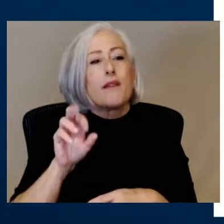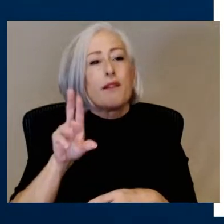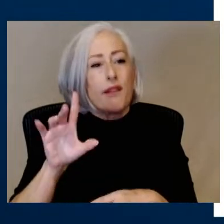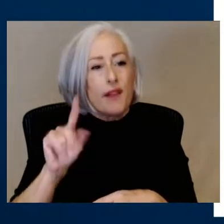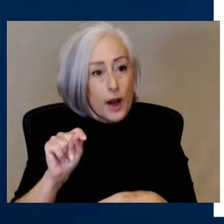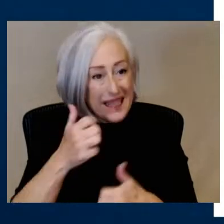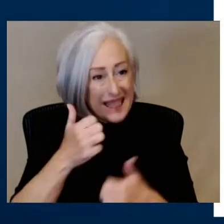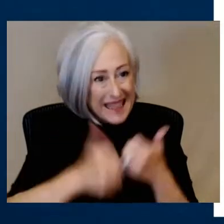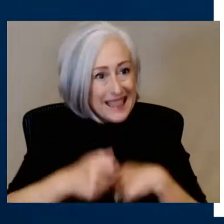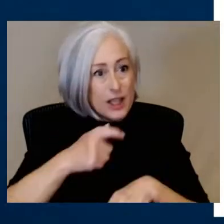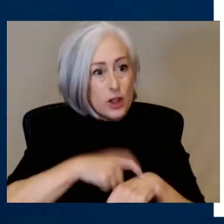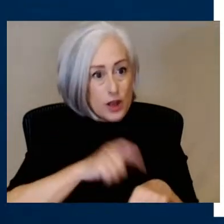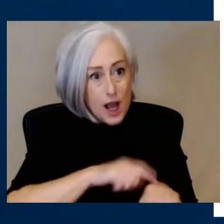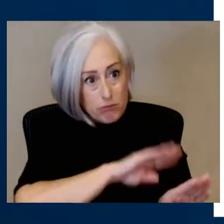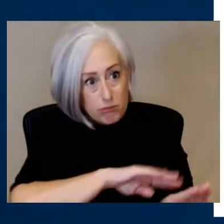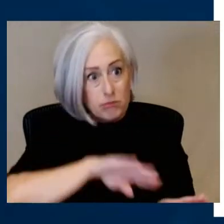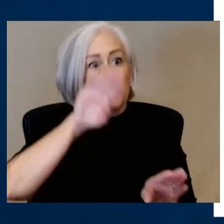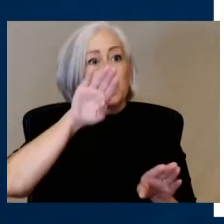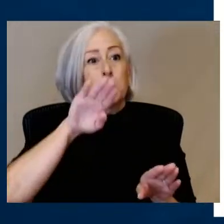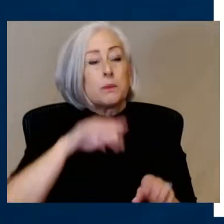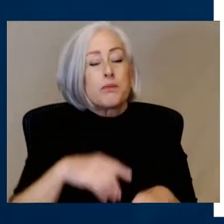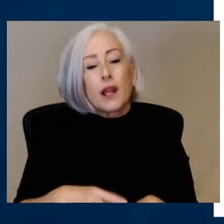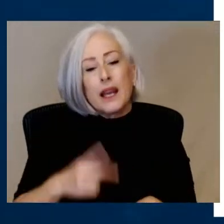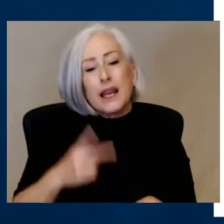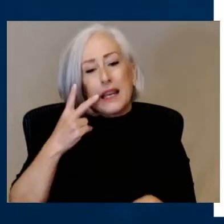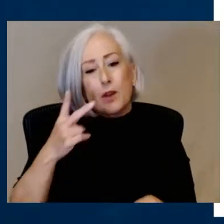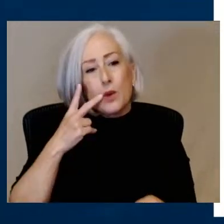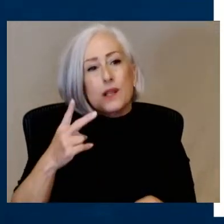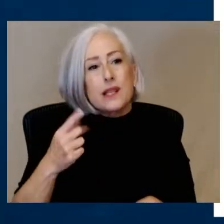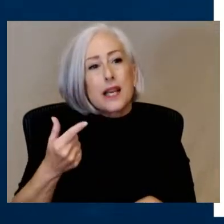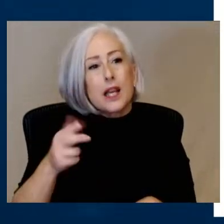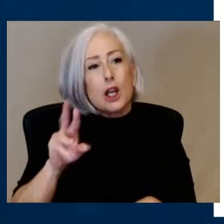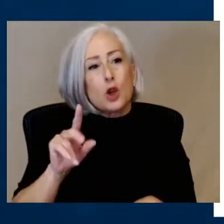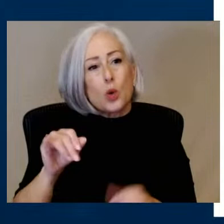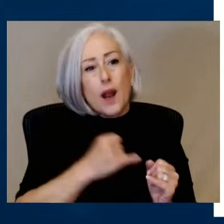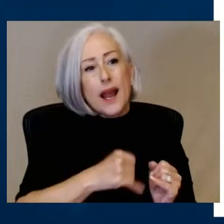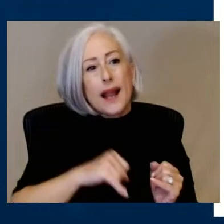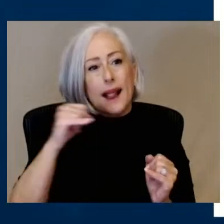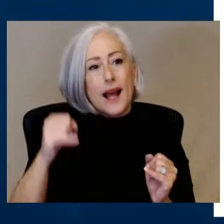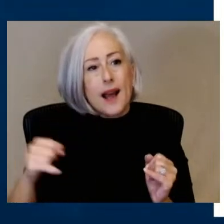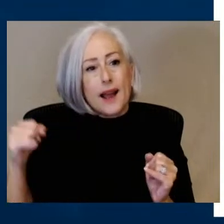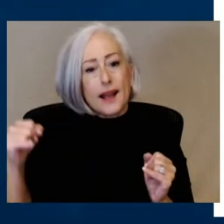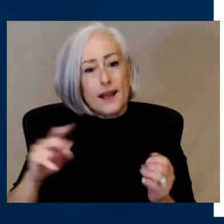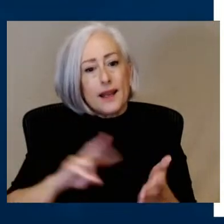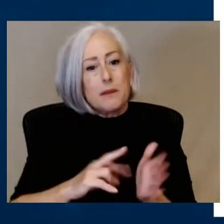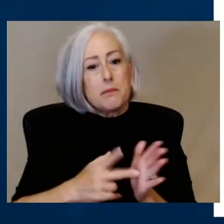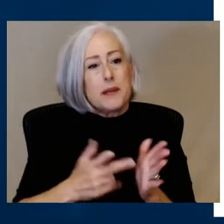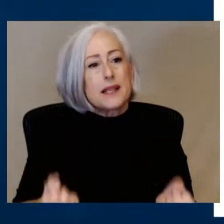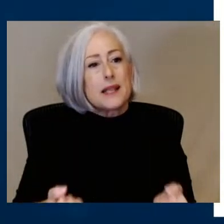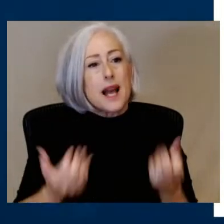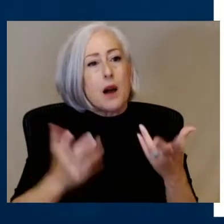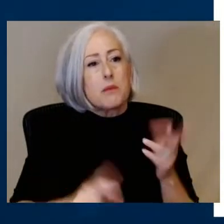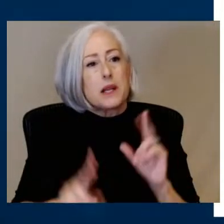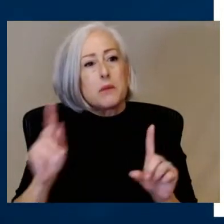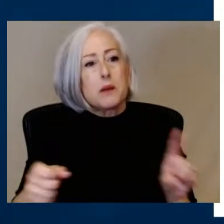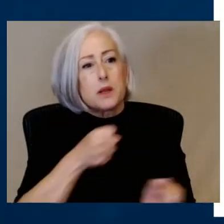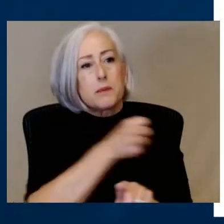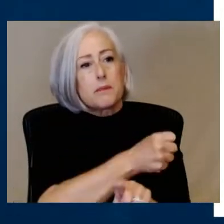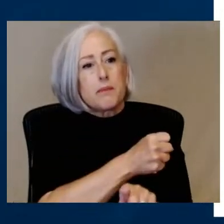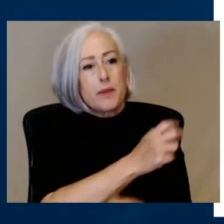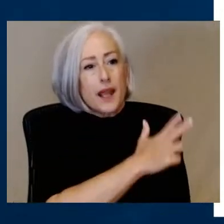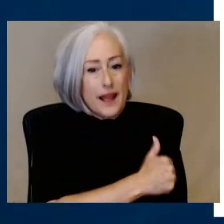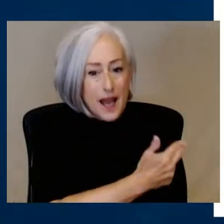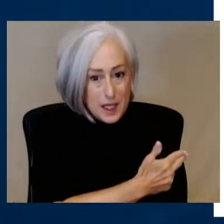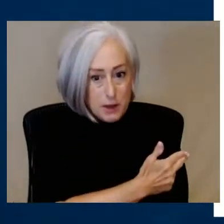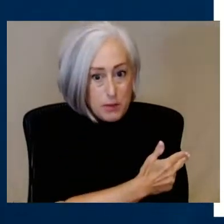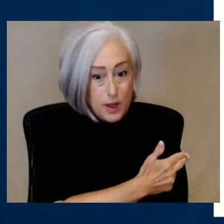at the gray zone, the gray line, this is actually the number of hospitalized patients. What we've said is it's the hospitalizations now that matter, because we